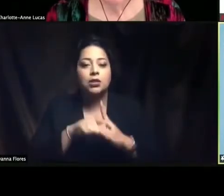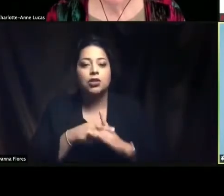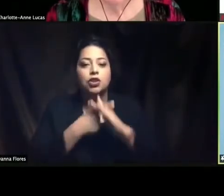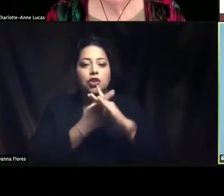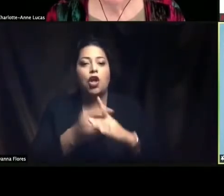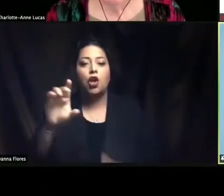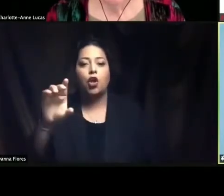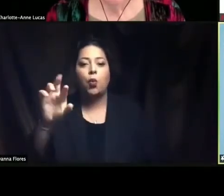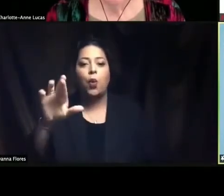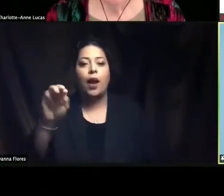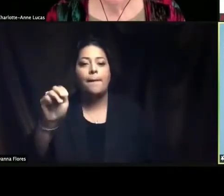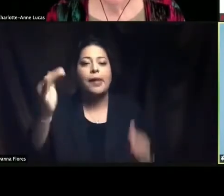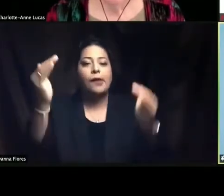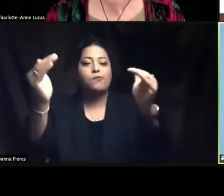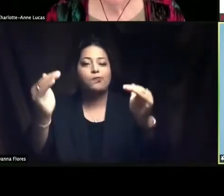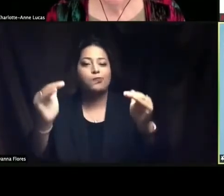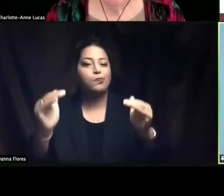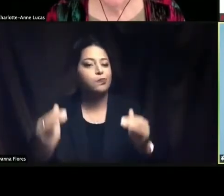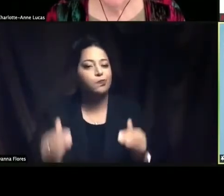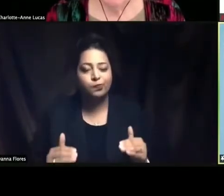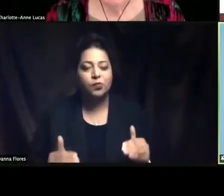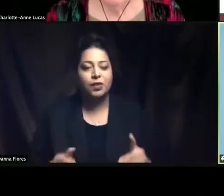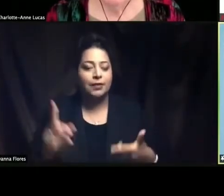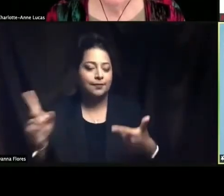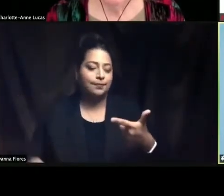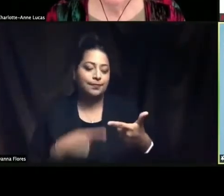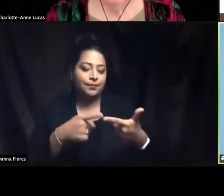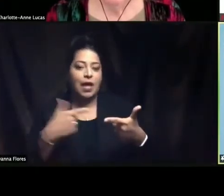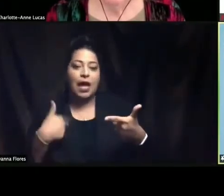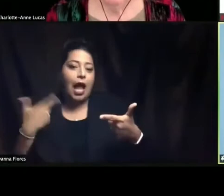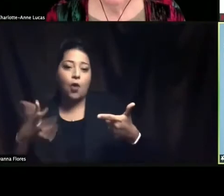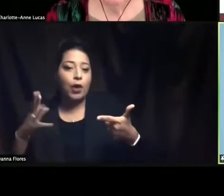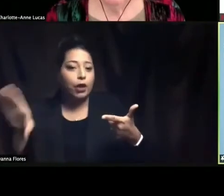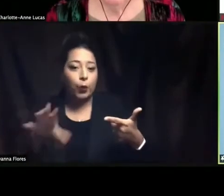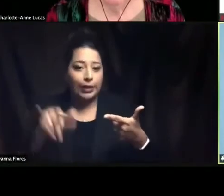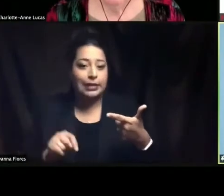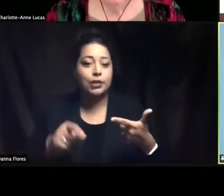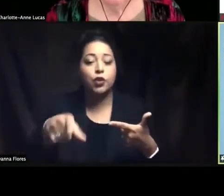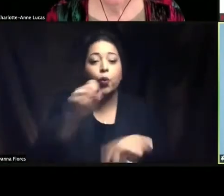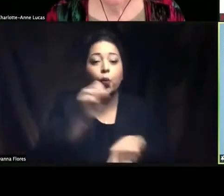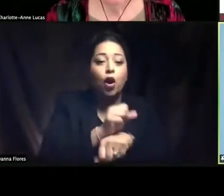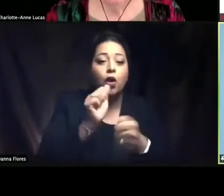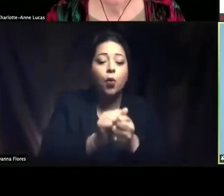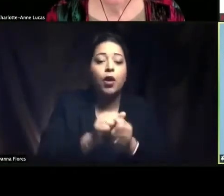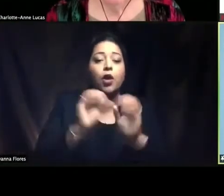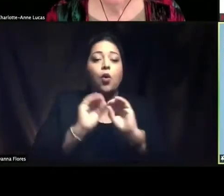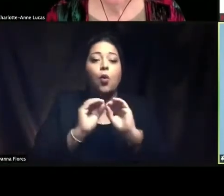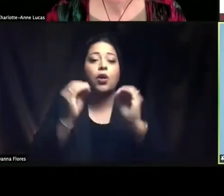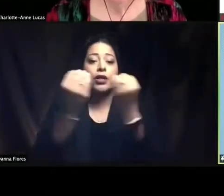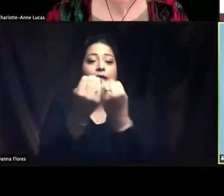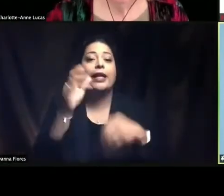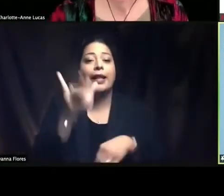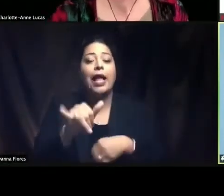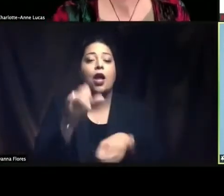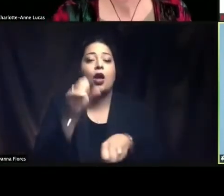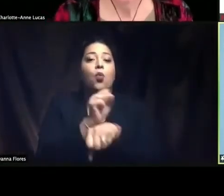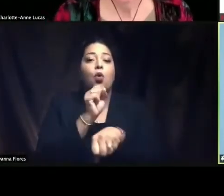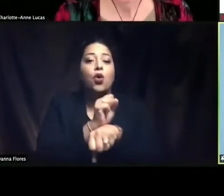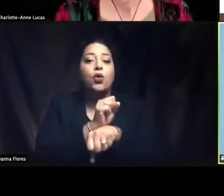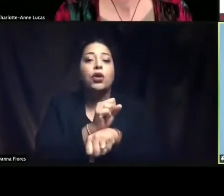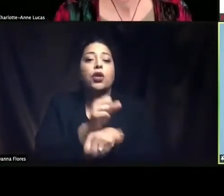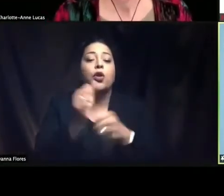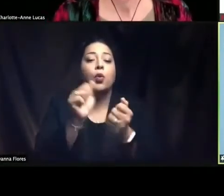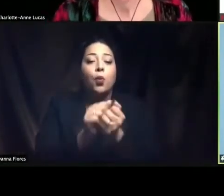our crime rate. Number two, like I already do, you work with organizations that are moving and that are working with